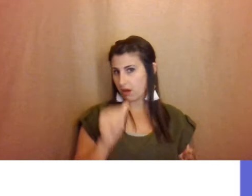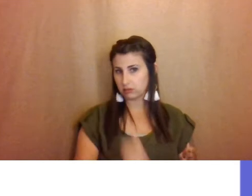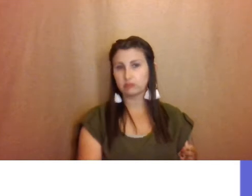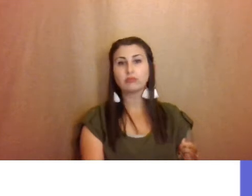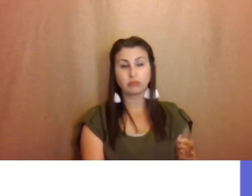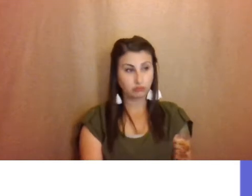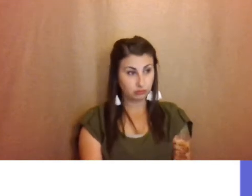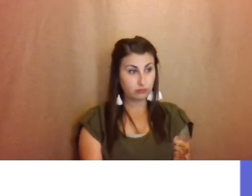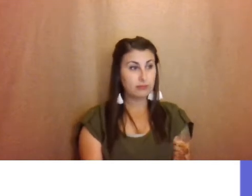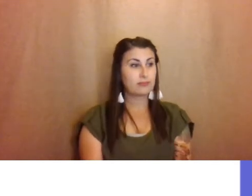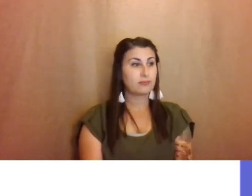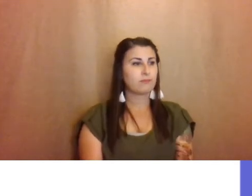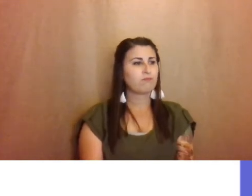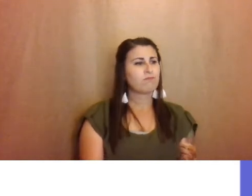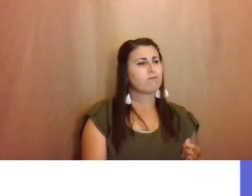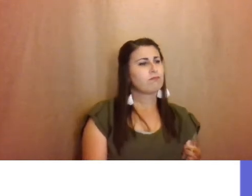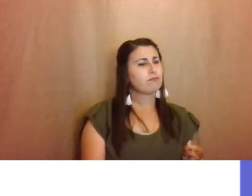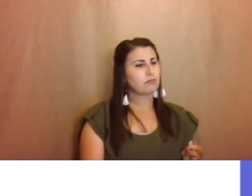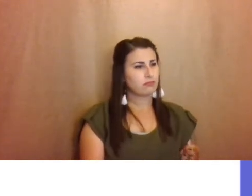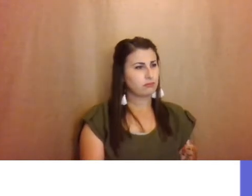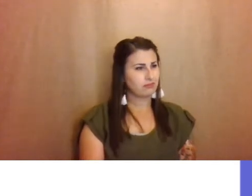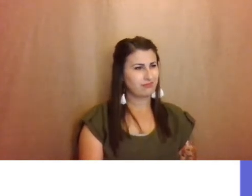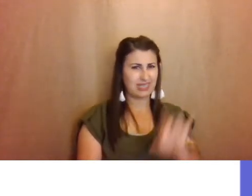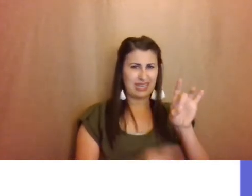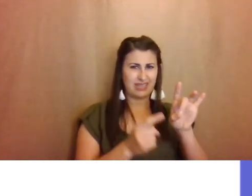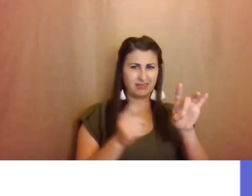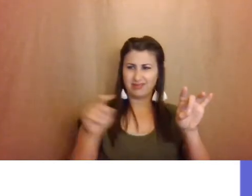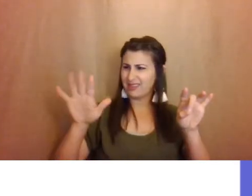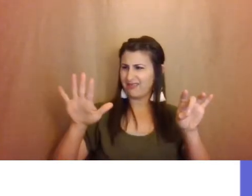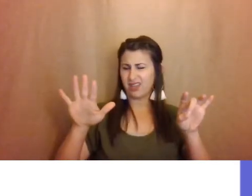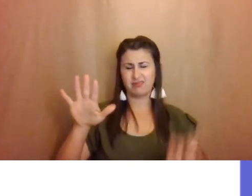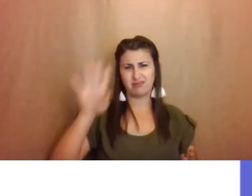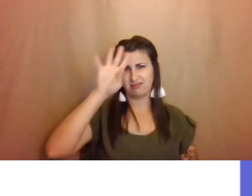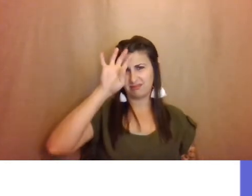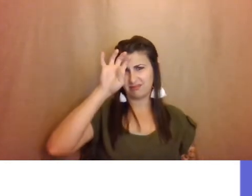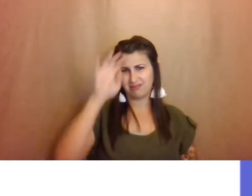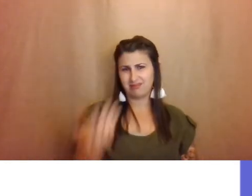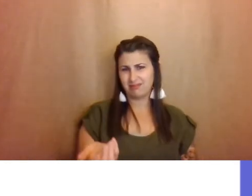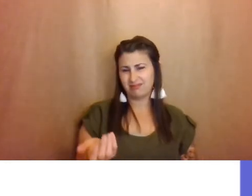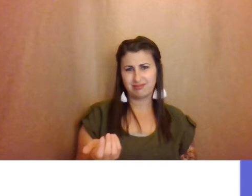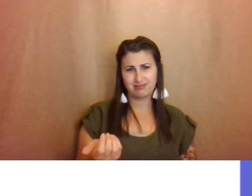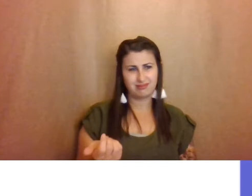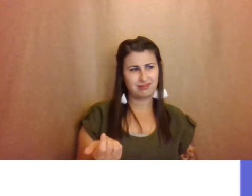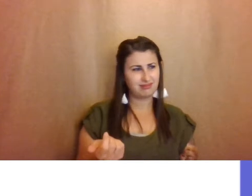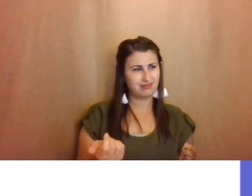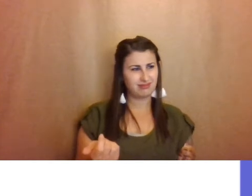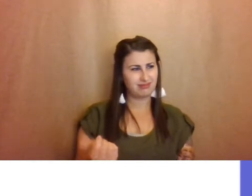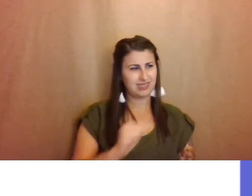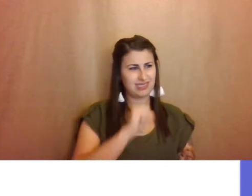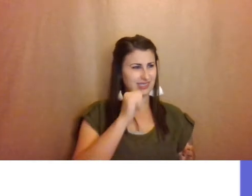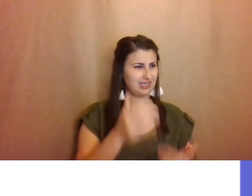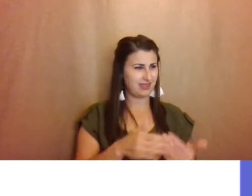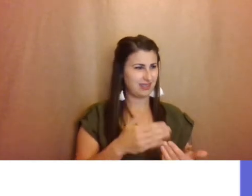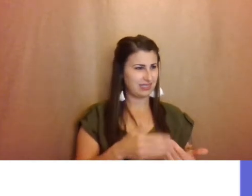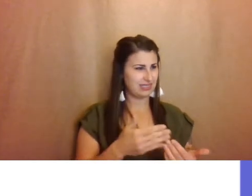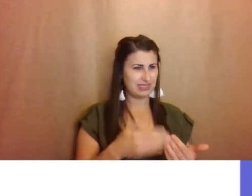not. All right, how do I get from 8 to 5? That doesn't look like it goes in